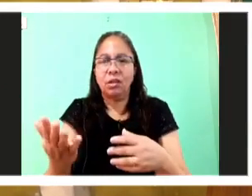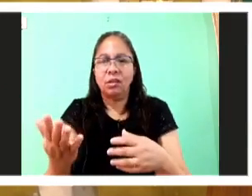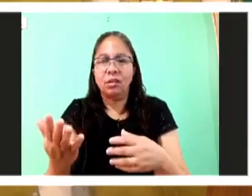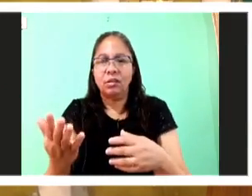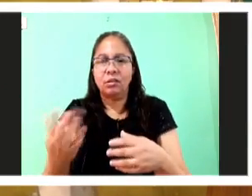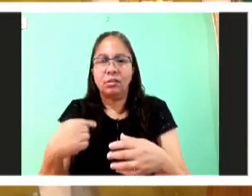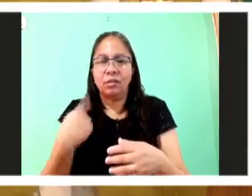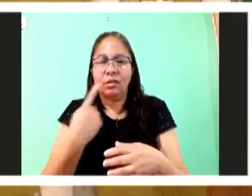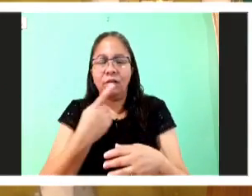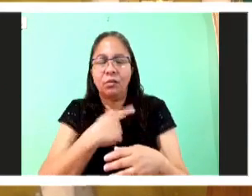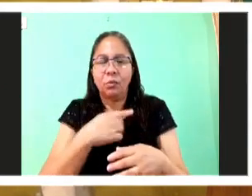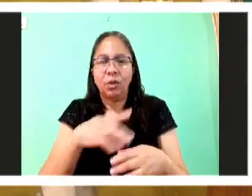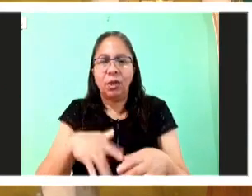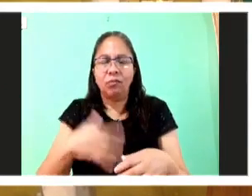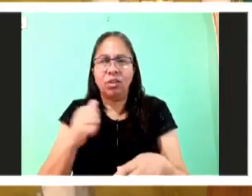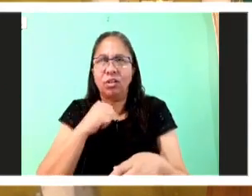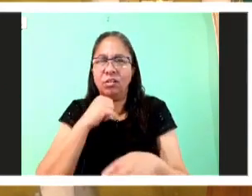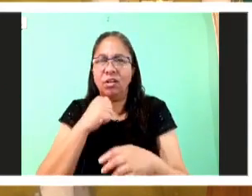insecurities